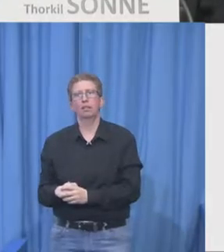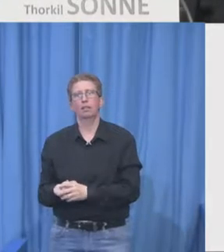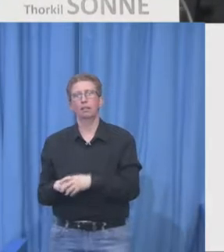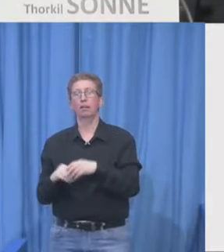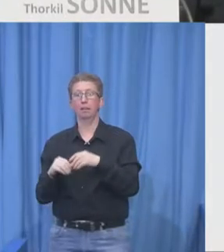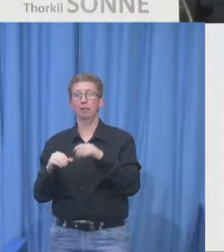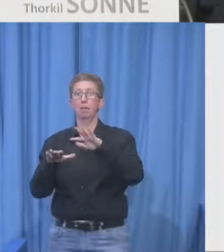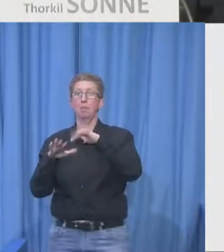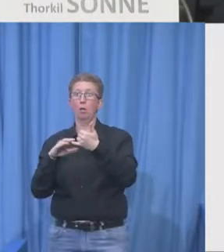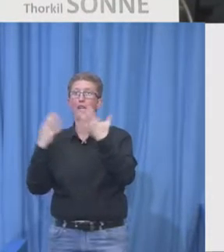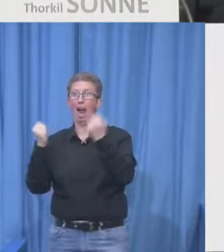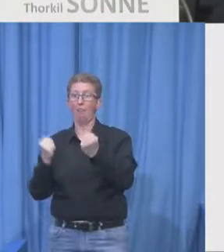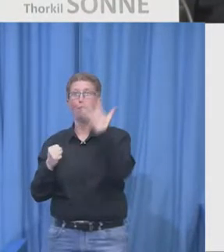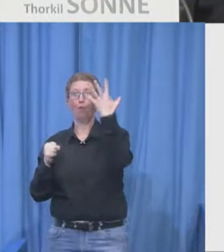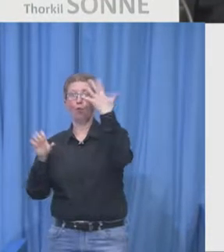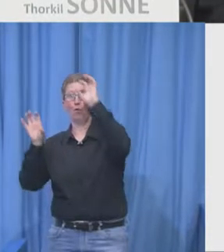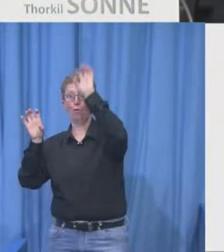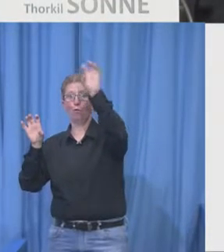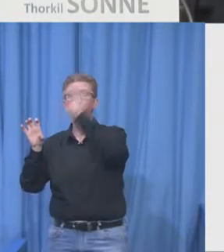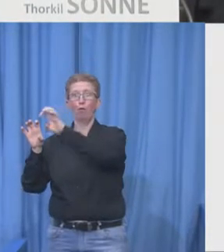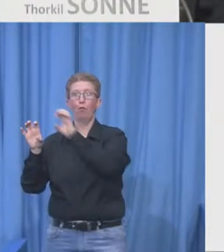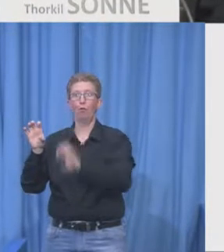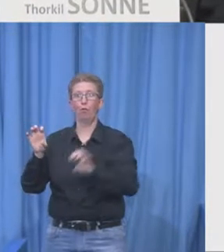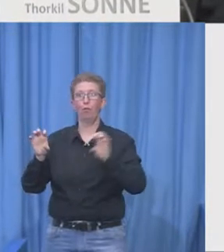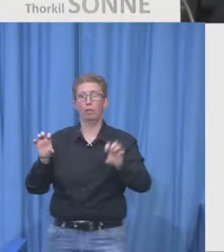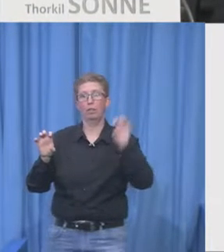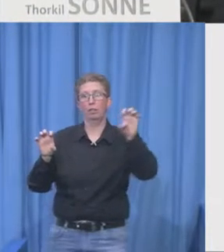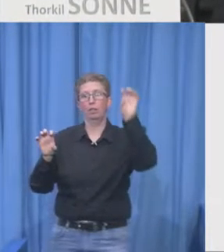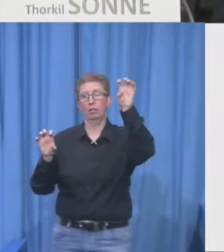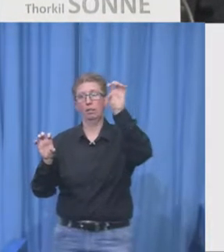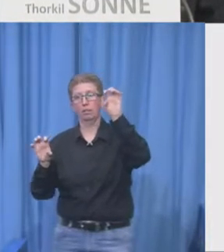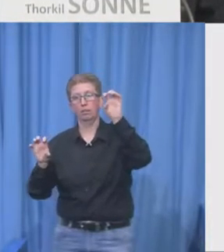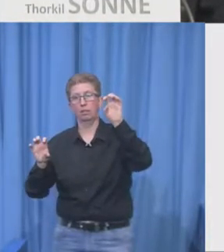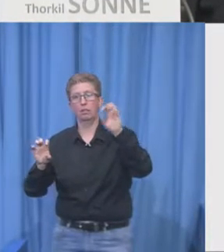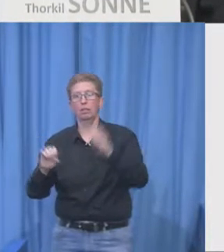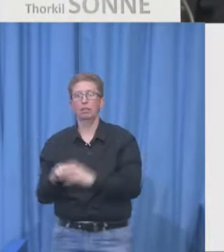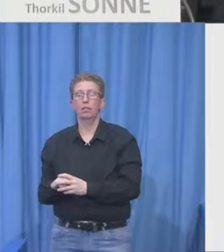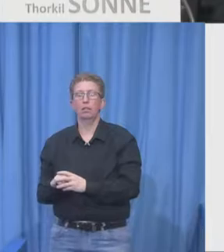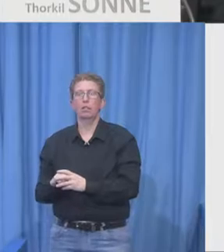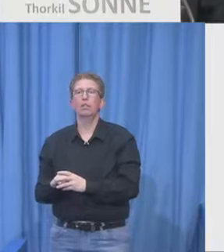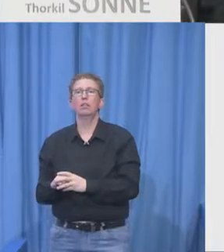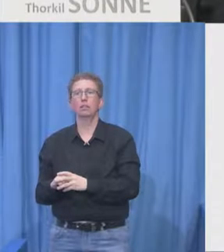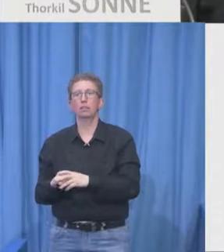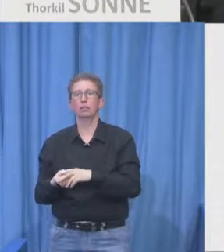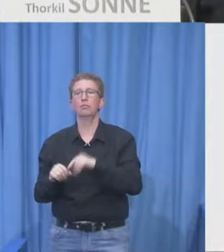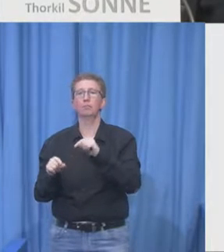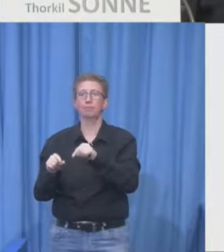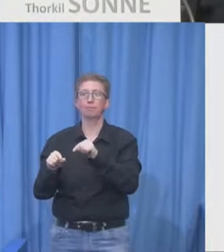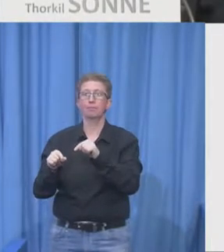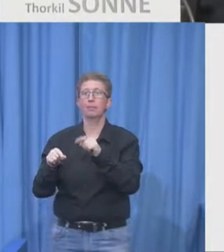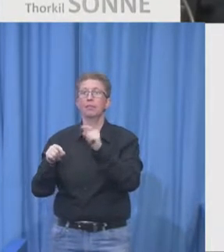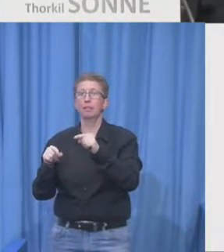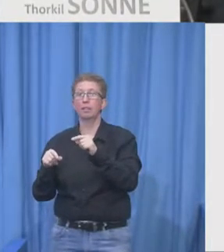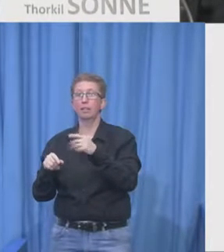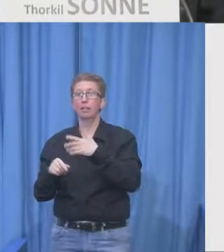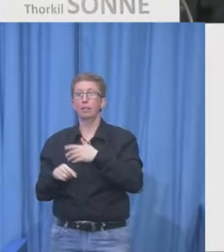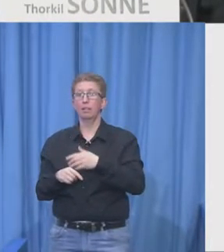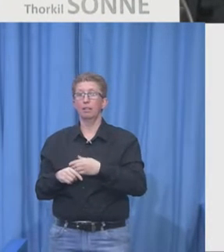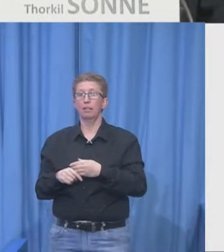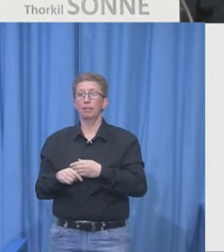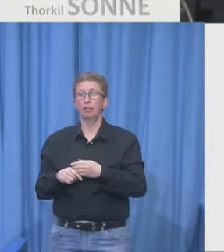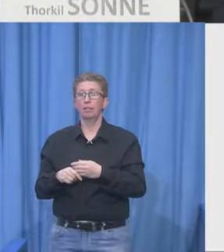about maturity of the different markets. On the supply side, on is